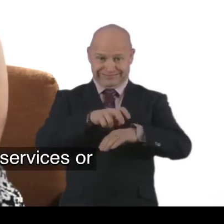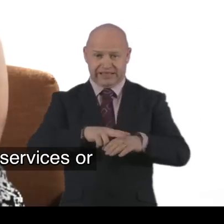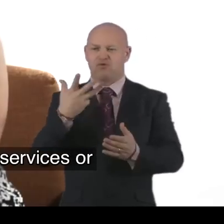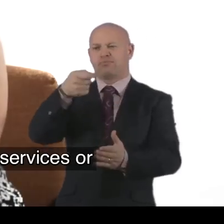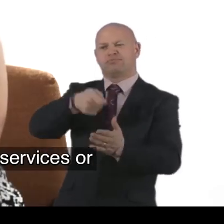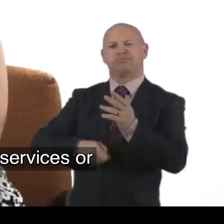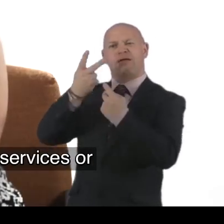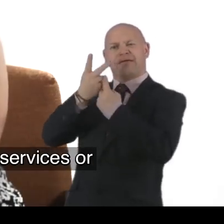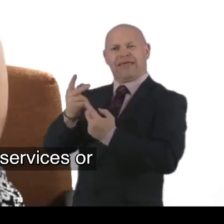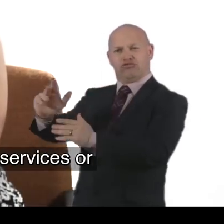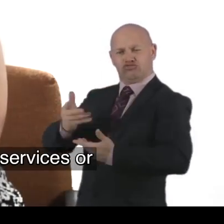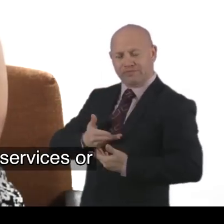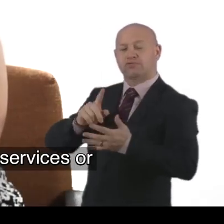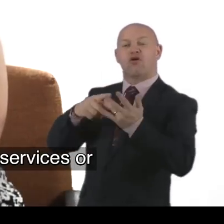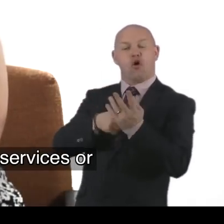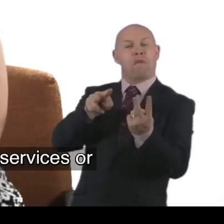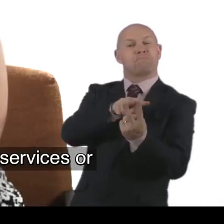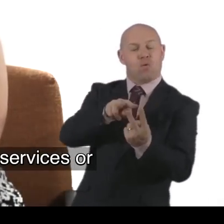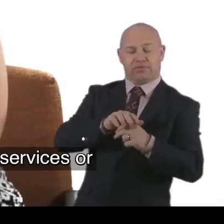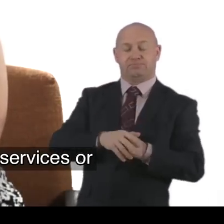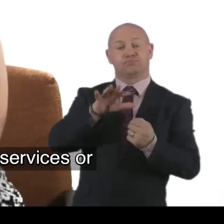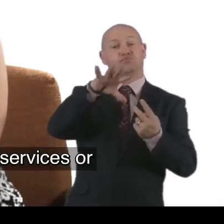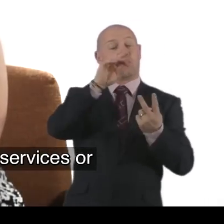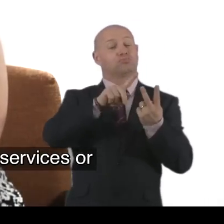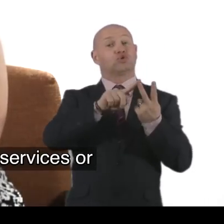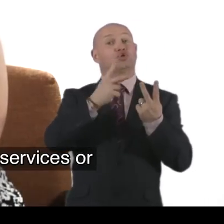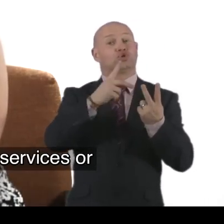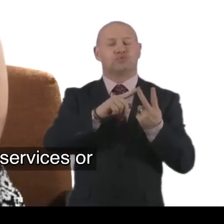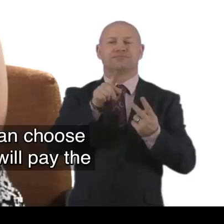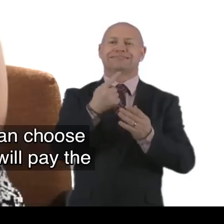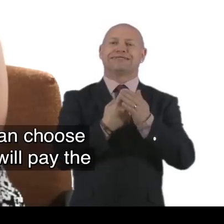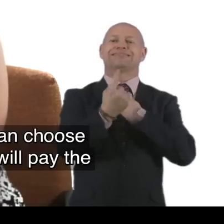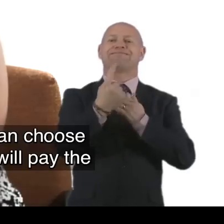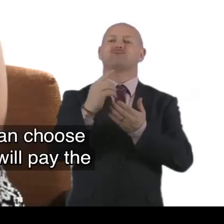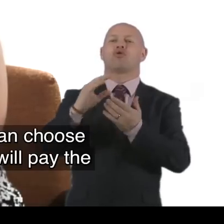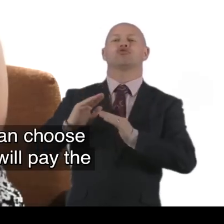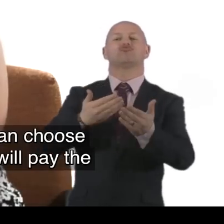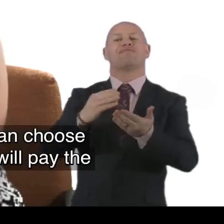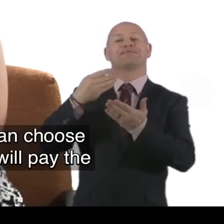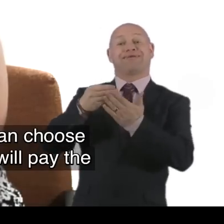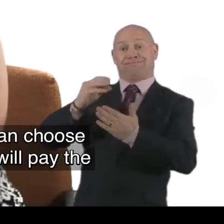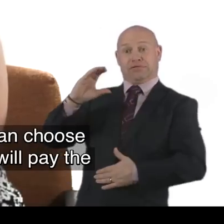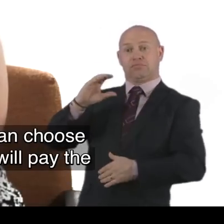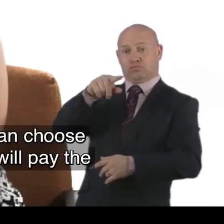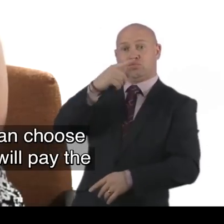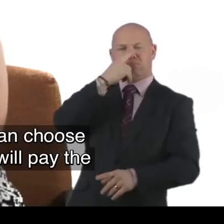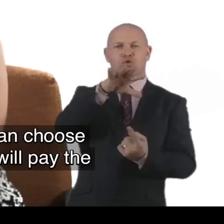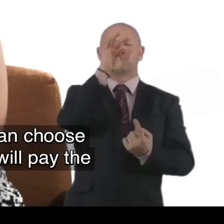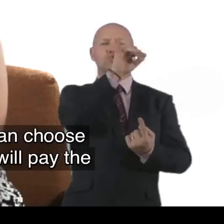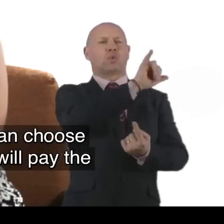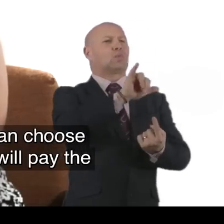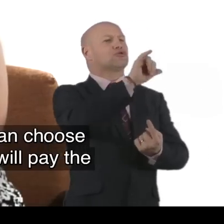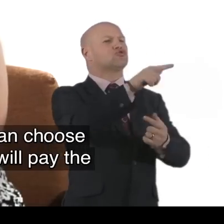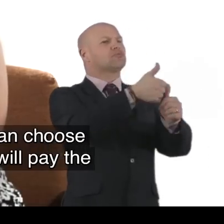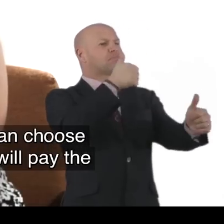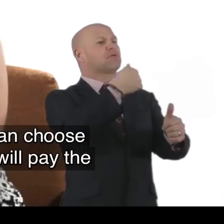to either employ staff. Or purchase care services. Or have a bit of both. Option two is what they call an individual service fund. Individual